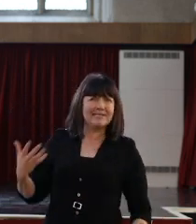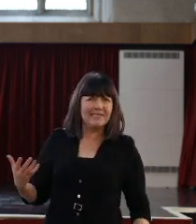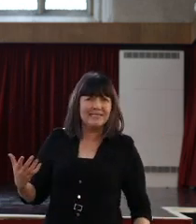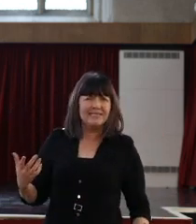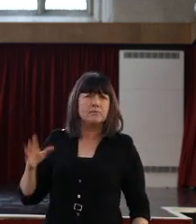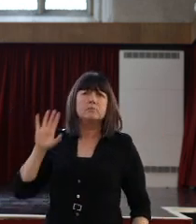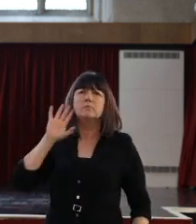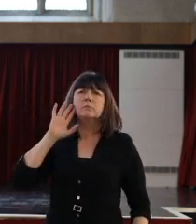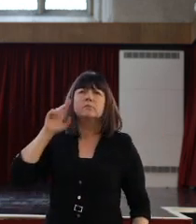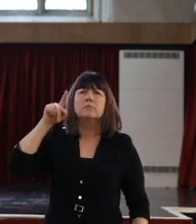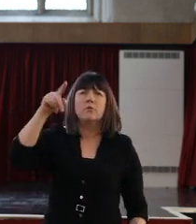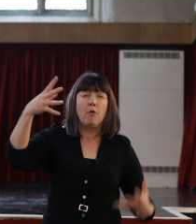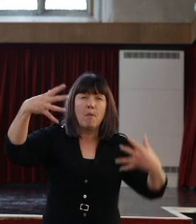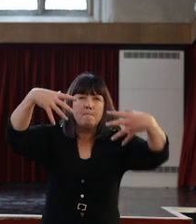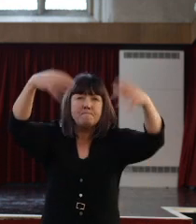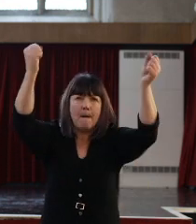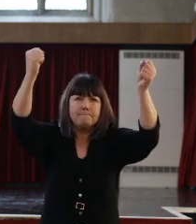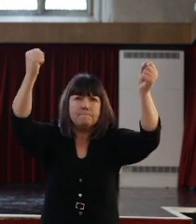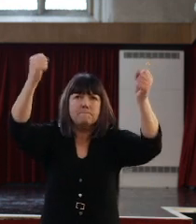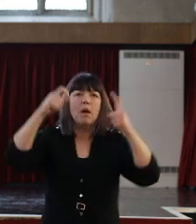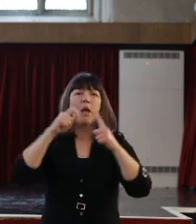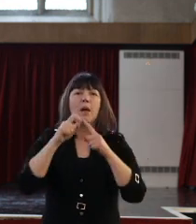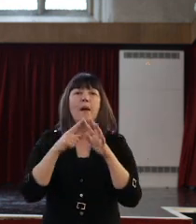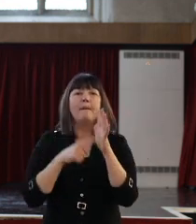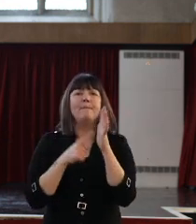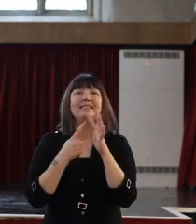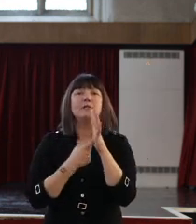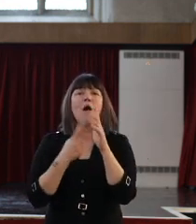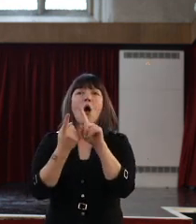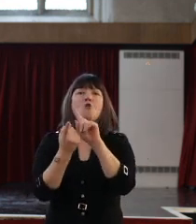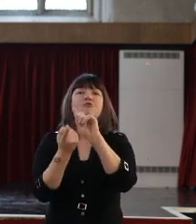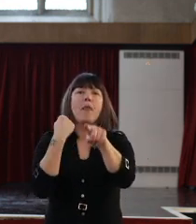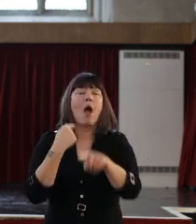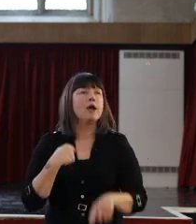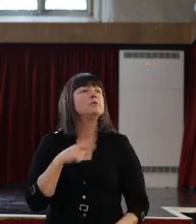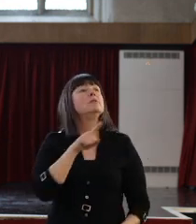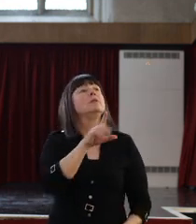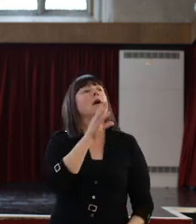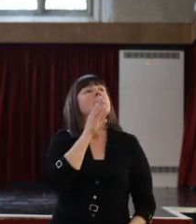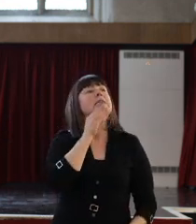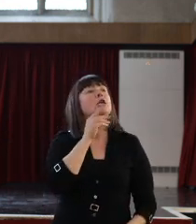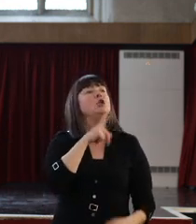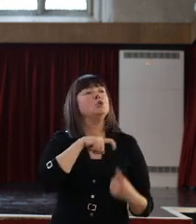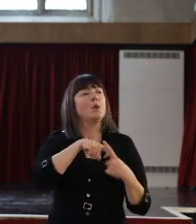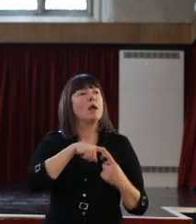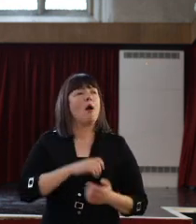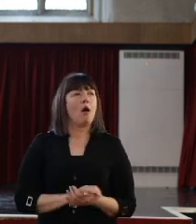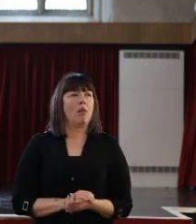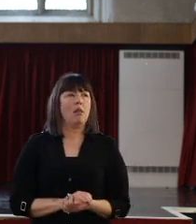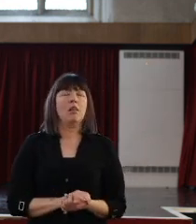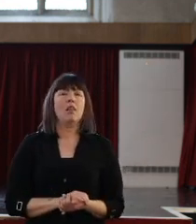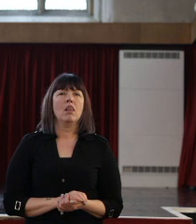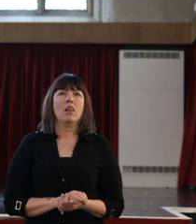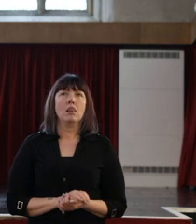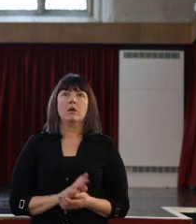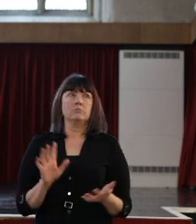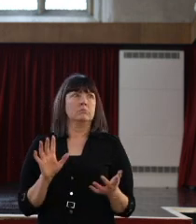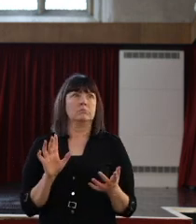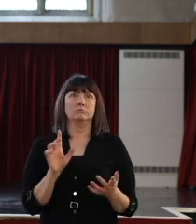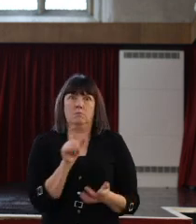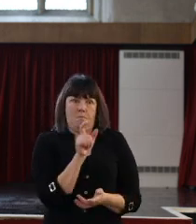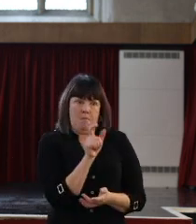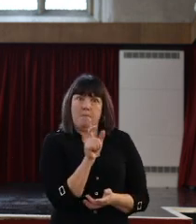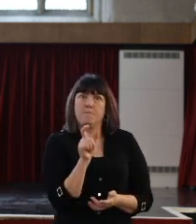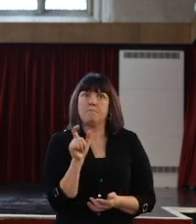from the darkness, I heard Peter Sweet say, "Get used to it, Karl." And in those 5 little words